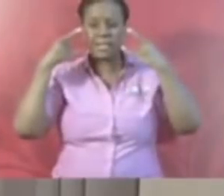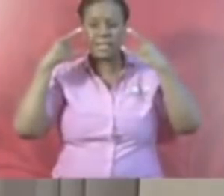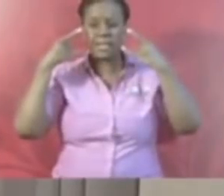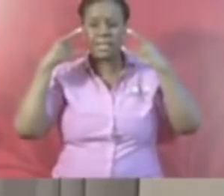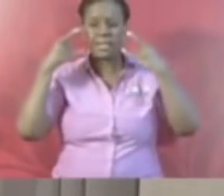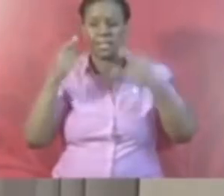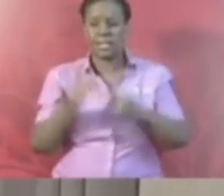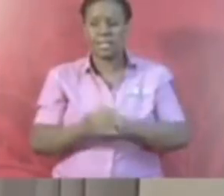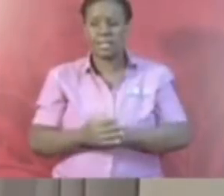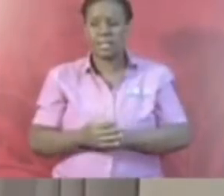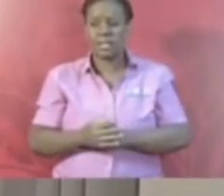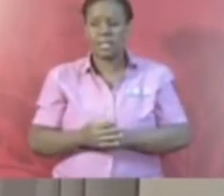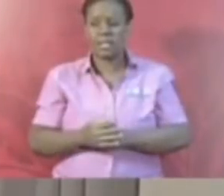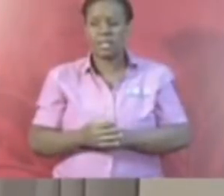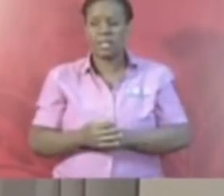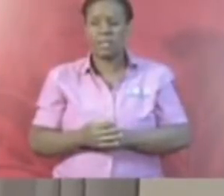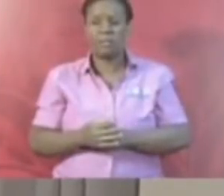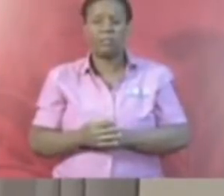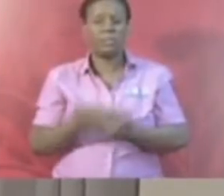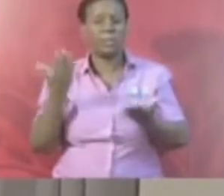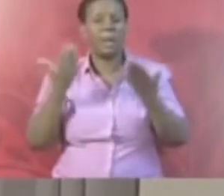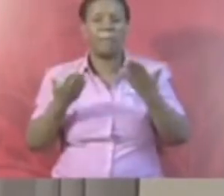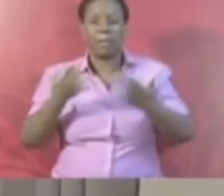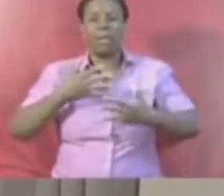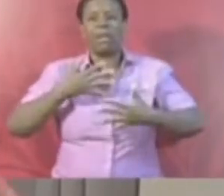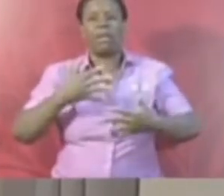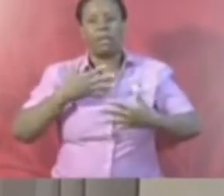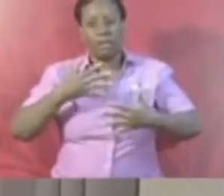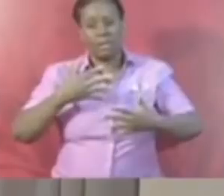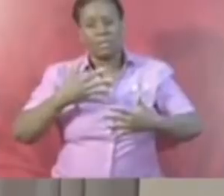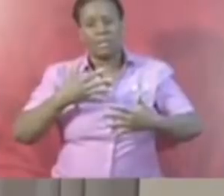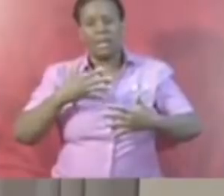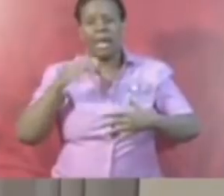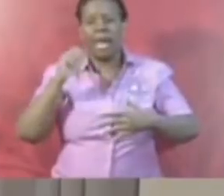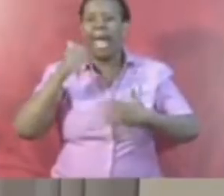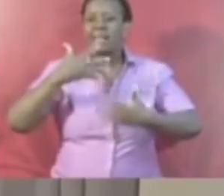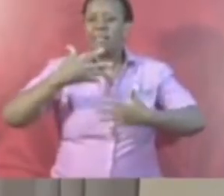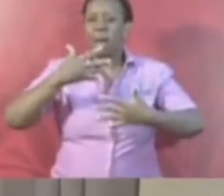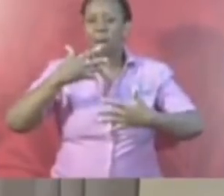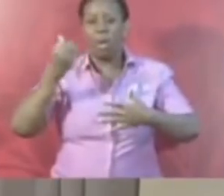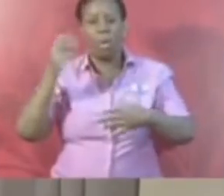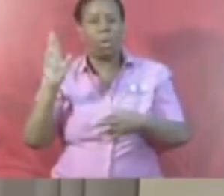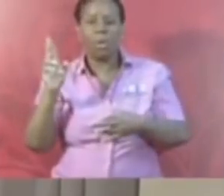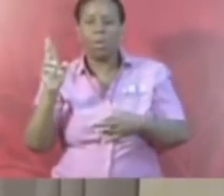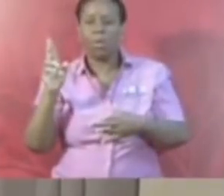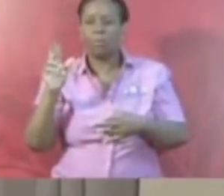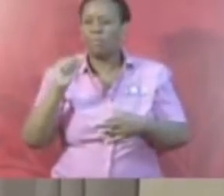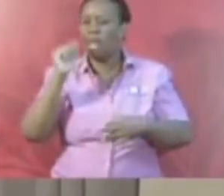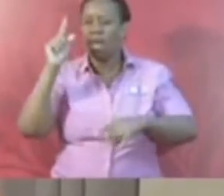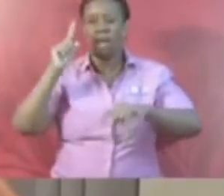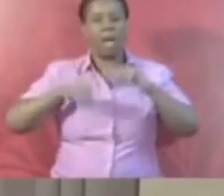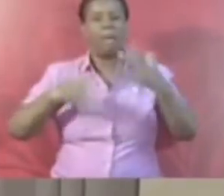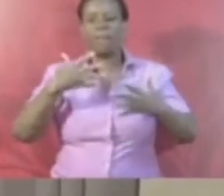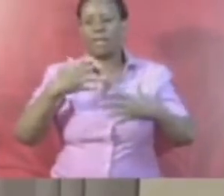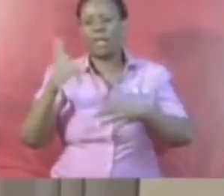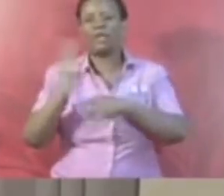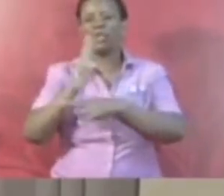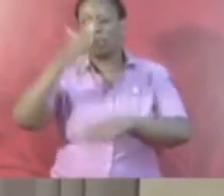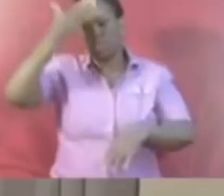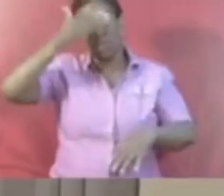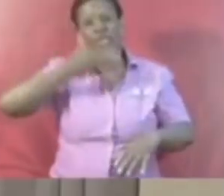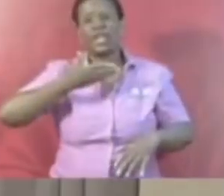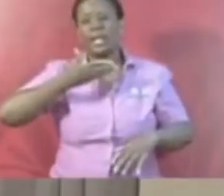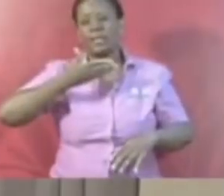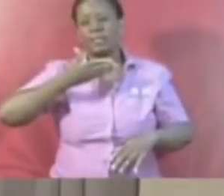valid, you may be asthmatic or whatever, but you could wear a face shield. This will allow you to